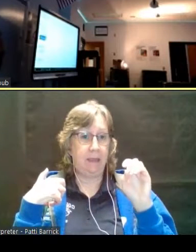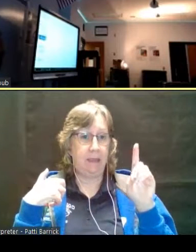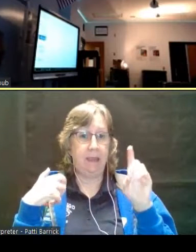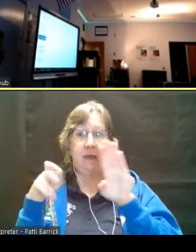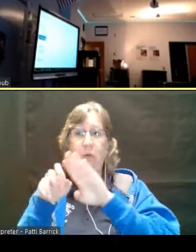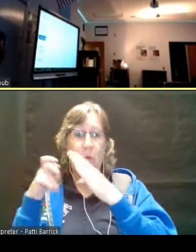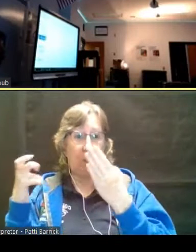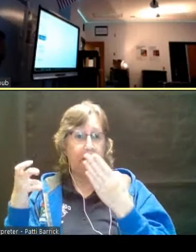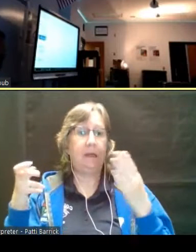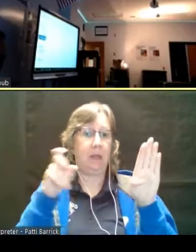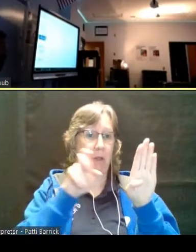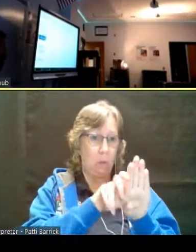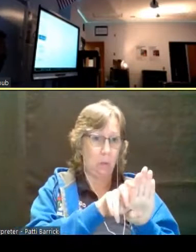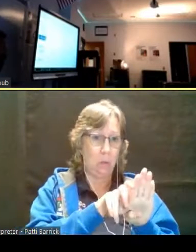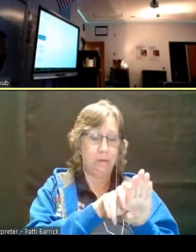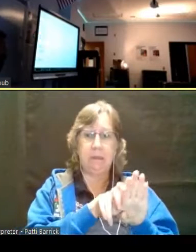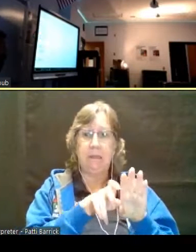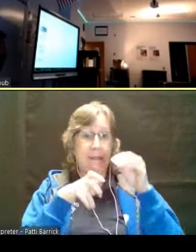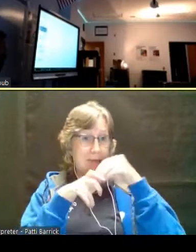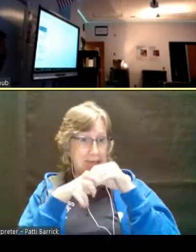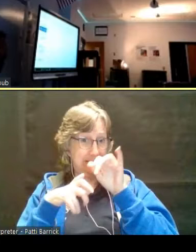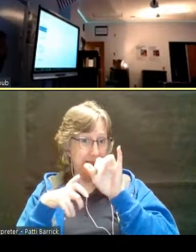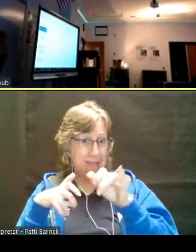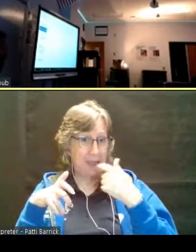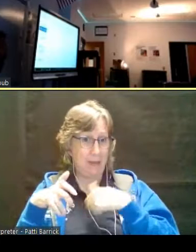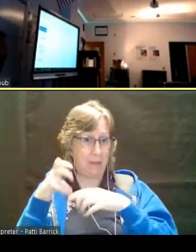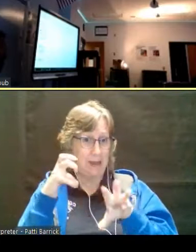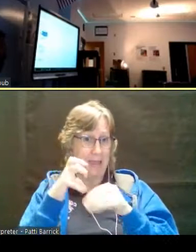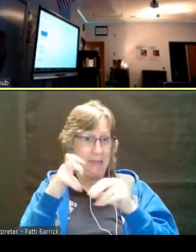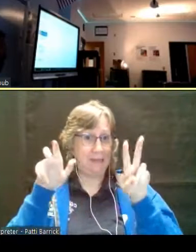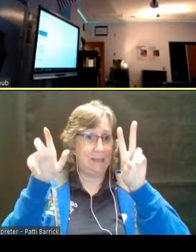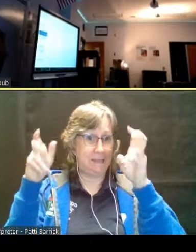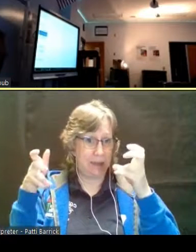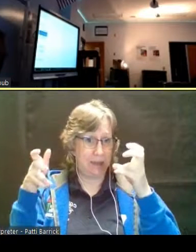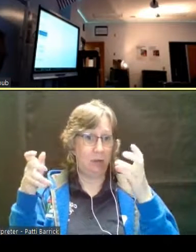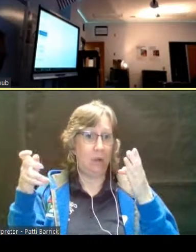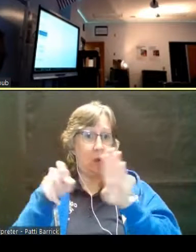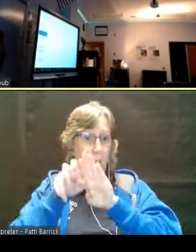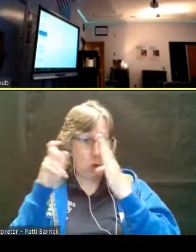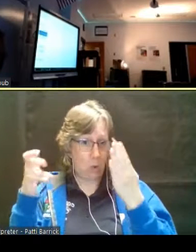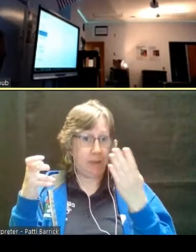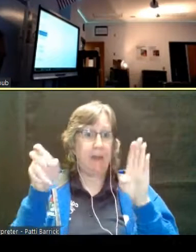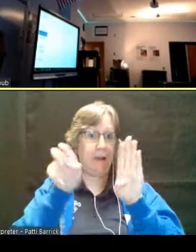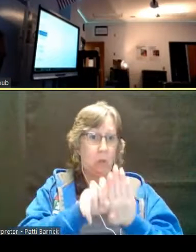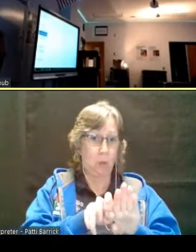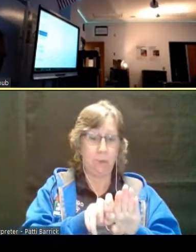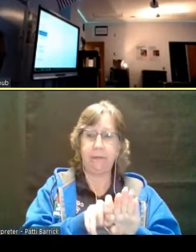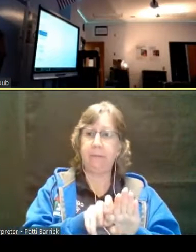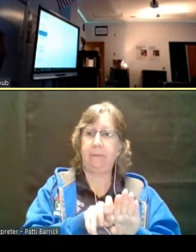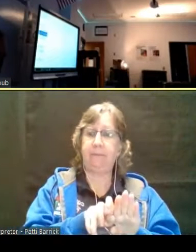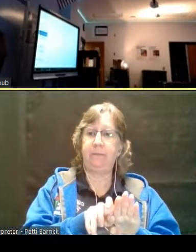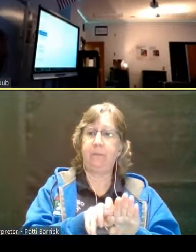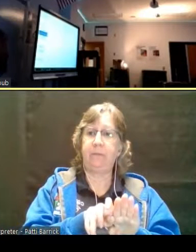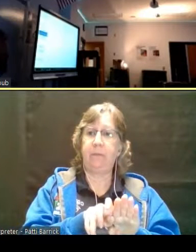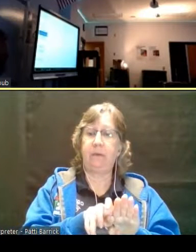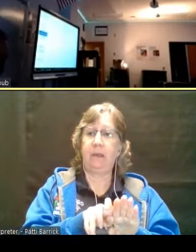and we closed it. Inside of the header, we have a title and we closed it. And then beyond that, we